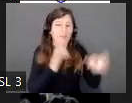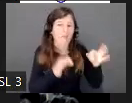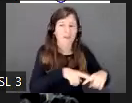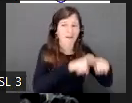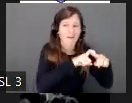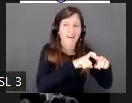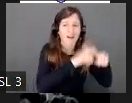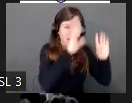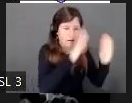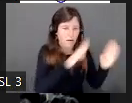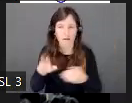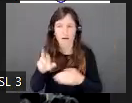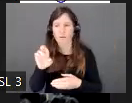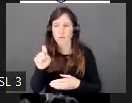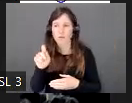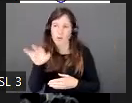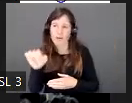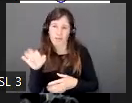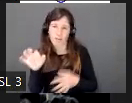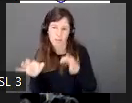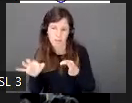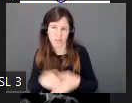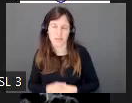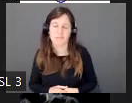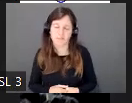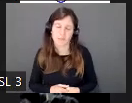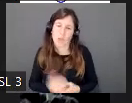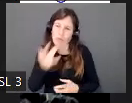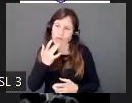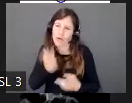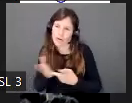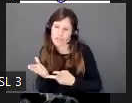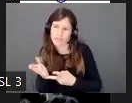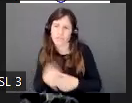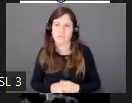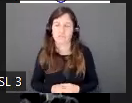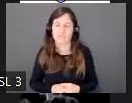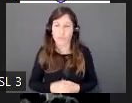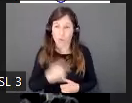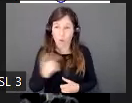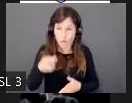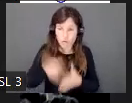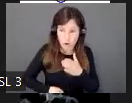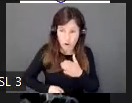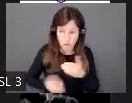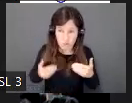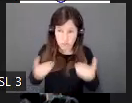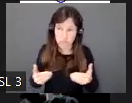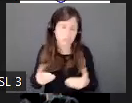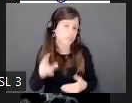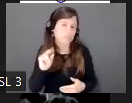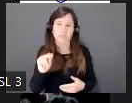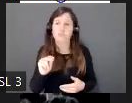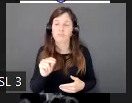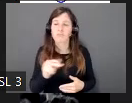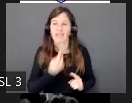these. We don't lay a lot of charges. The victims in these cases have a right to refuse and control at all stages